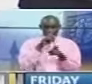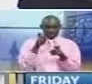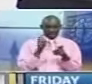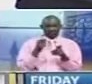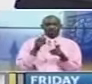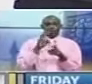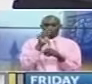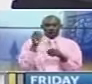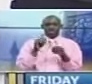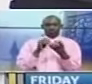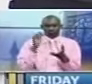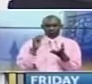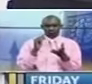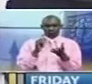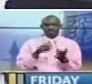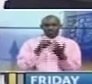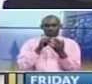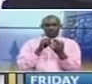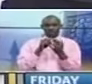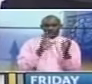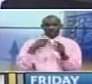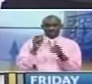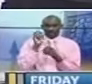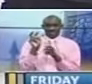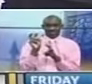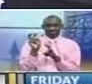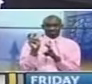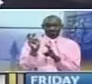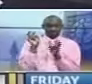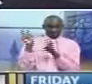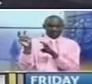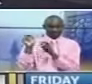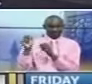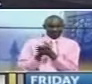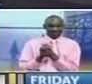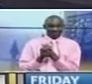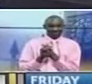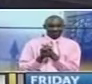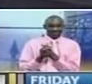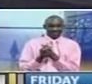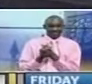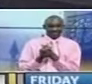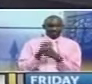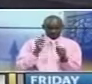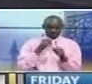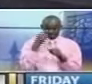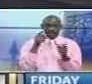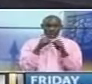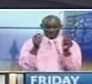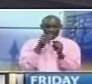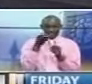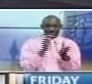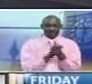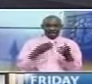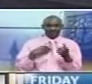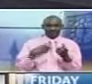wall. There we go. I don't know, can you see them? Yes, I can see them. All But right. so long as you can say the words, there is no problem.